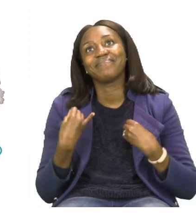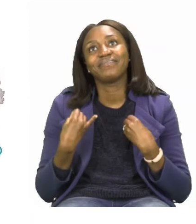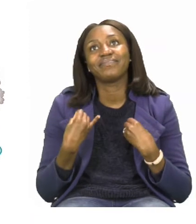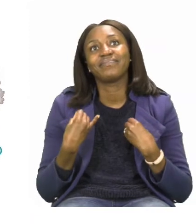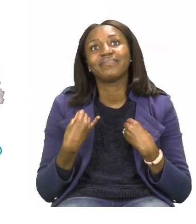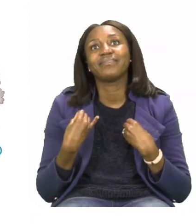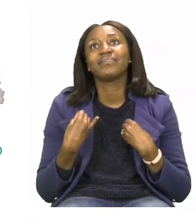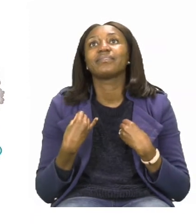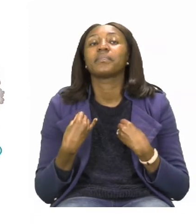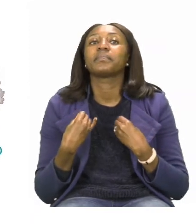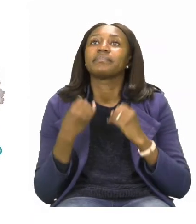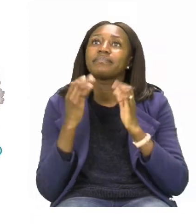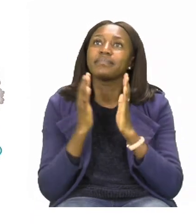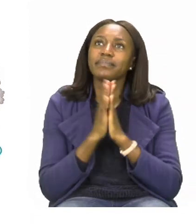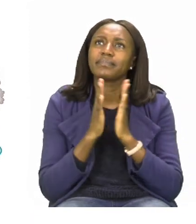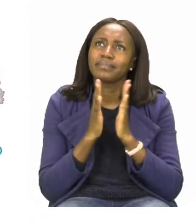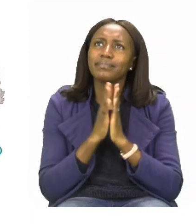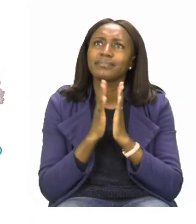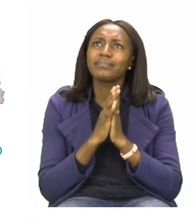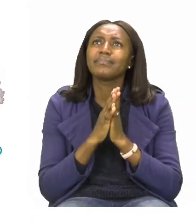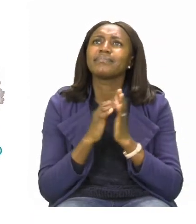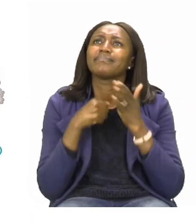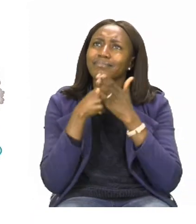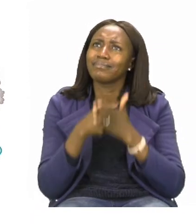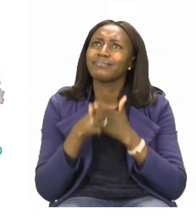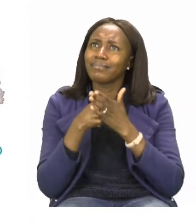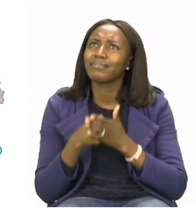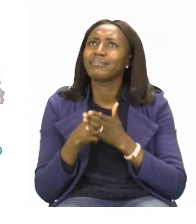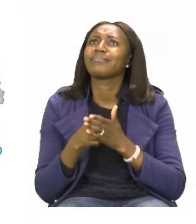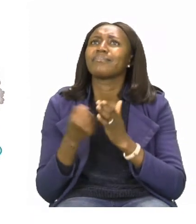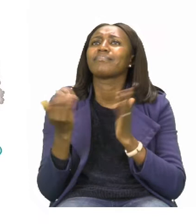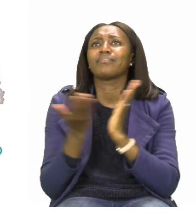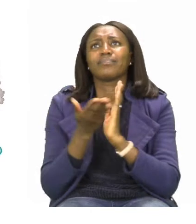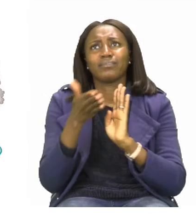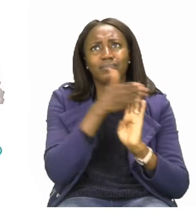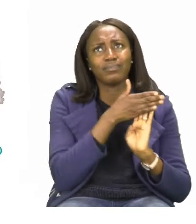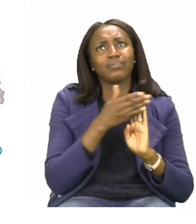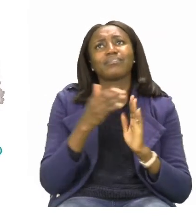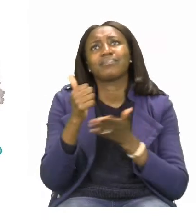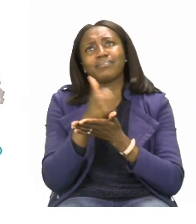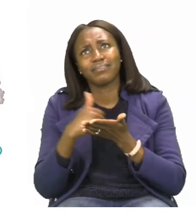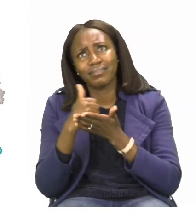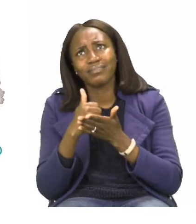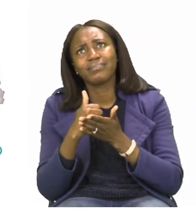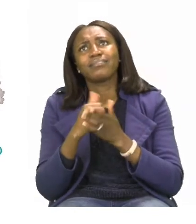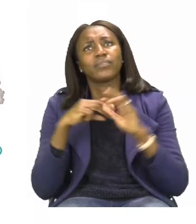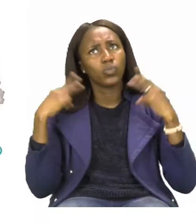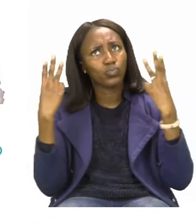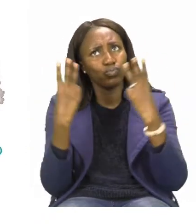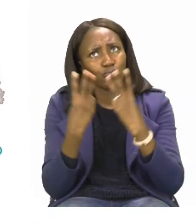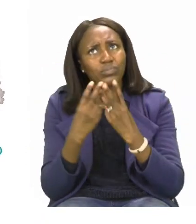to find ways to keep and save our earth. When you're done with that one, you can go